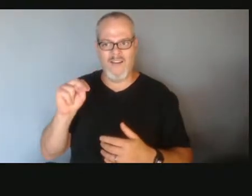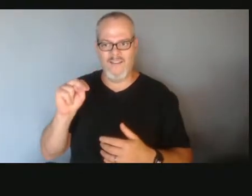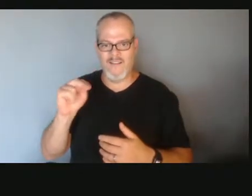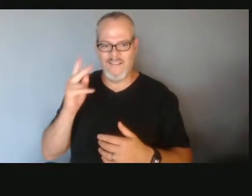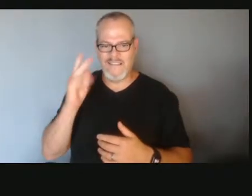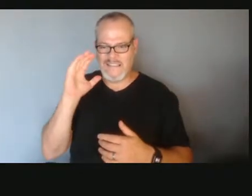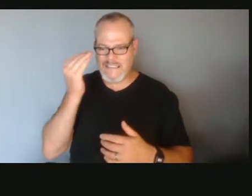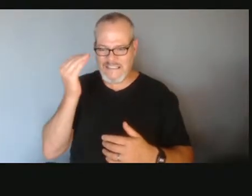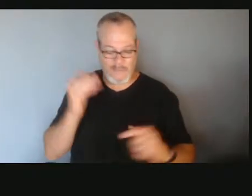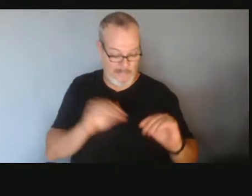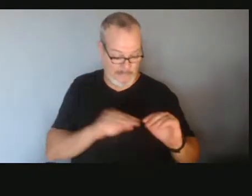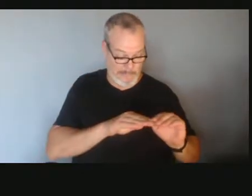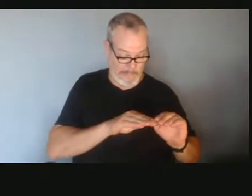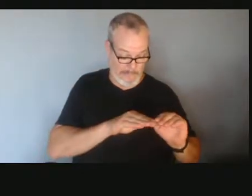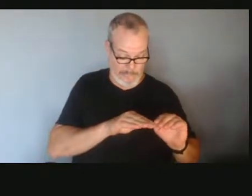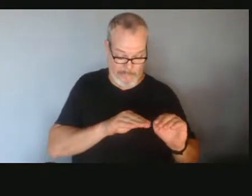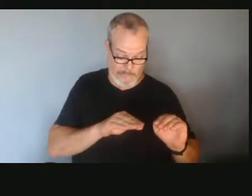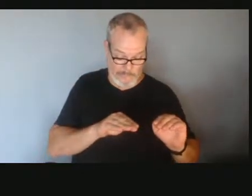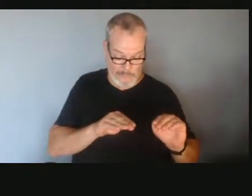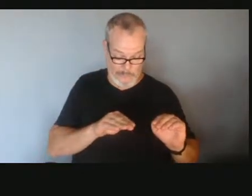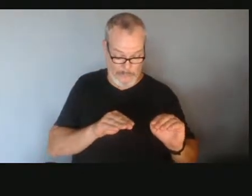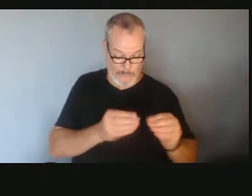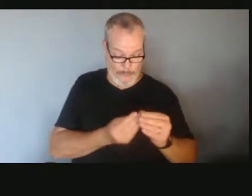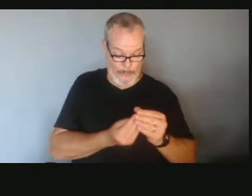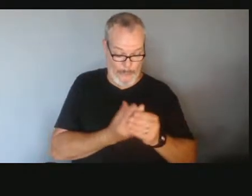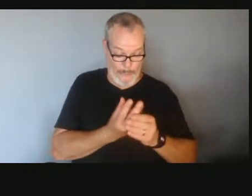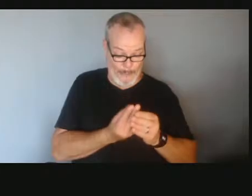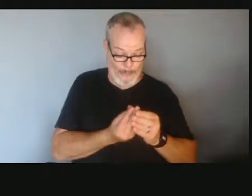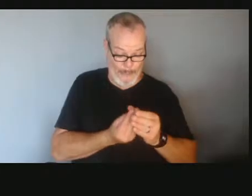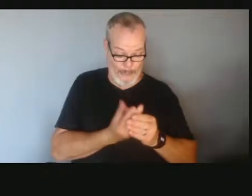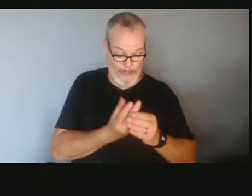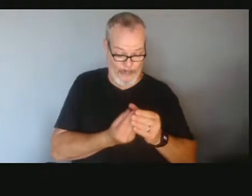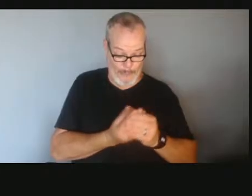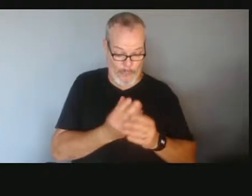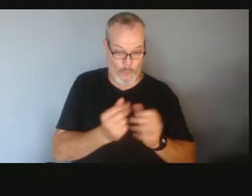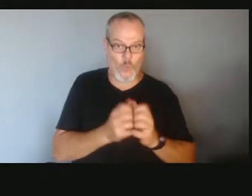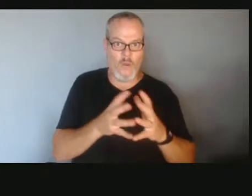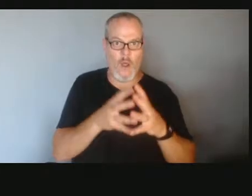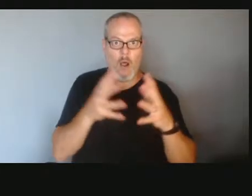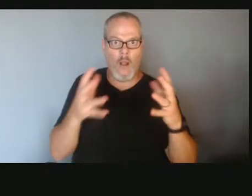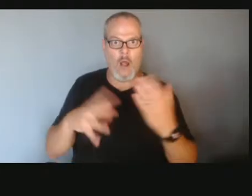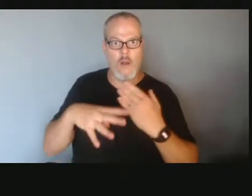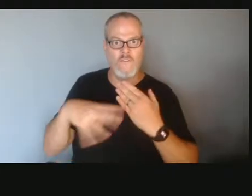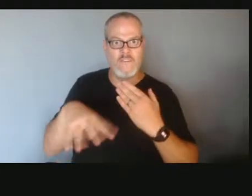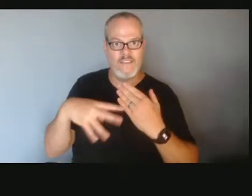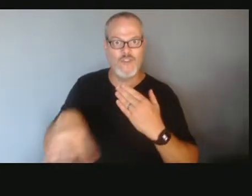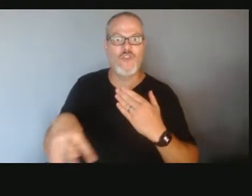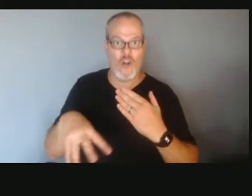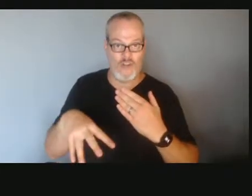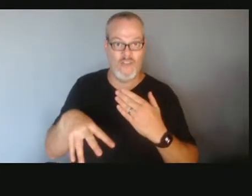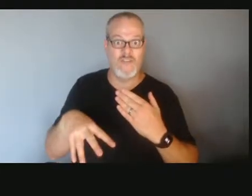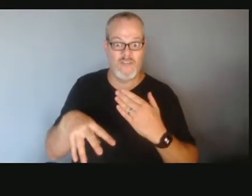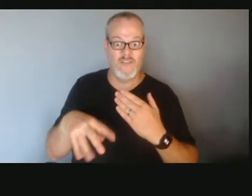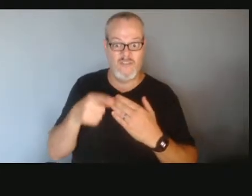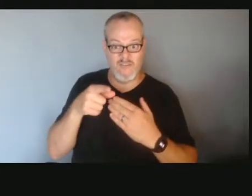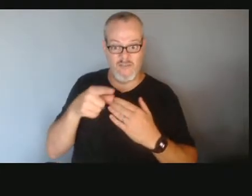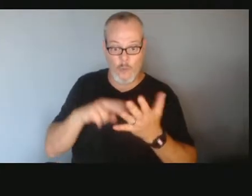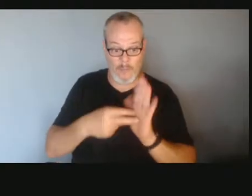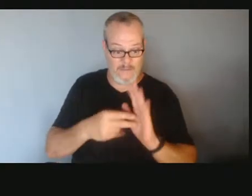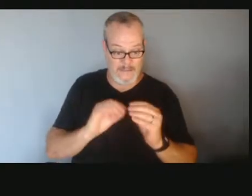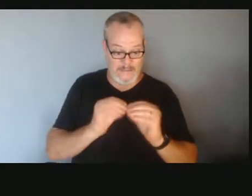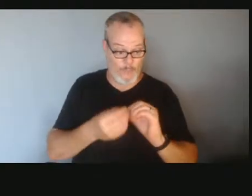fountain height episodes that have high discharge rates, right? So episode